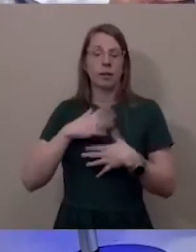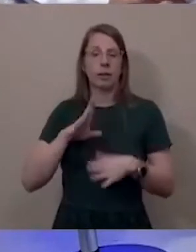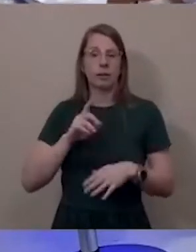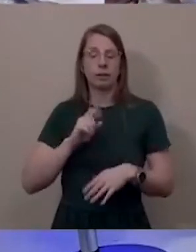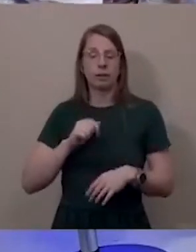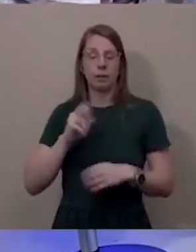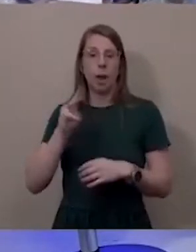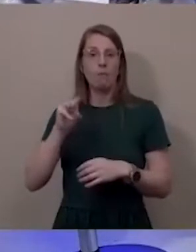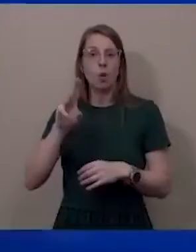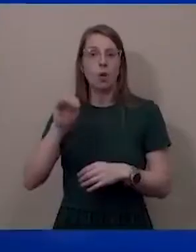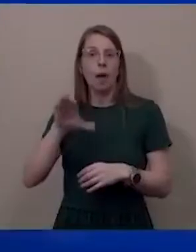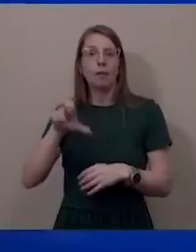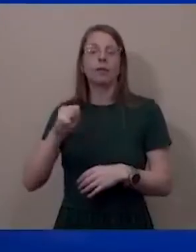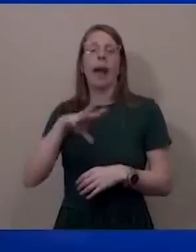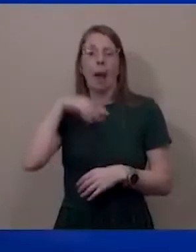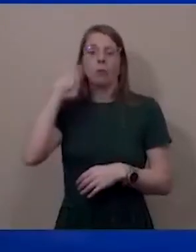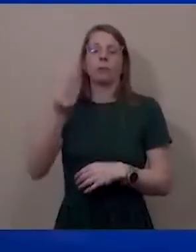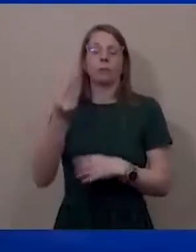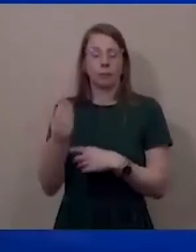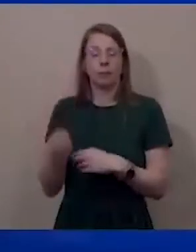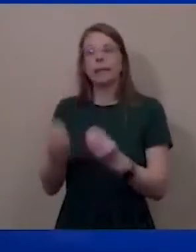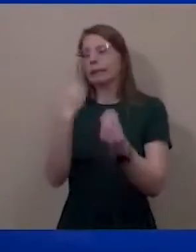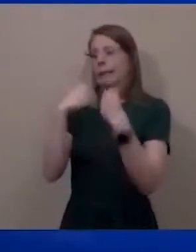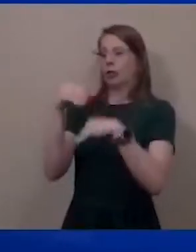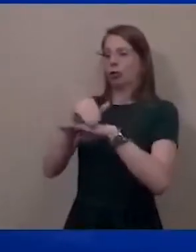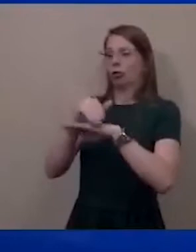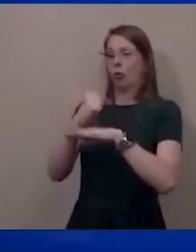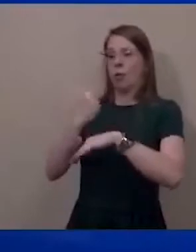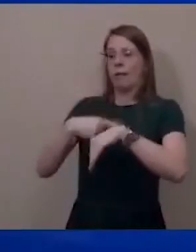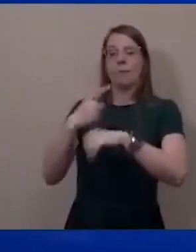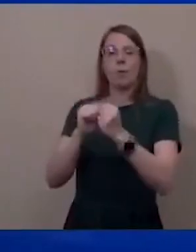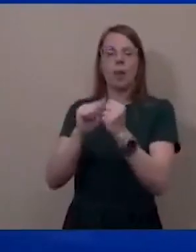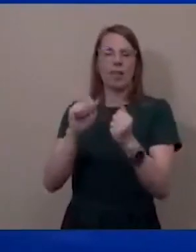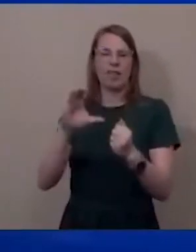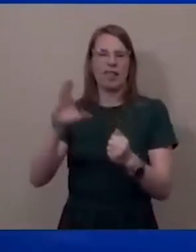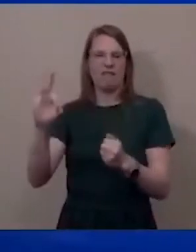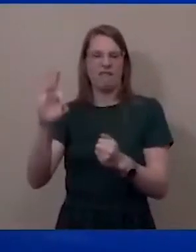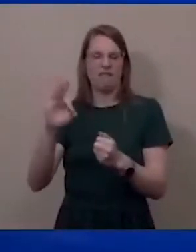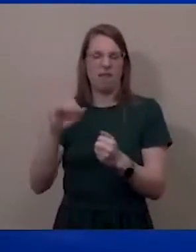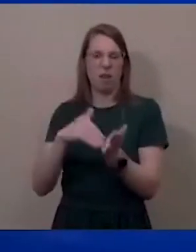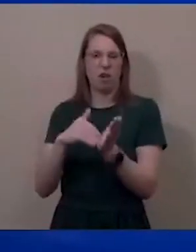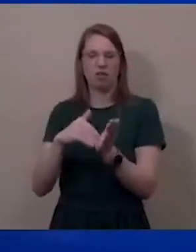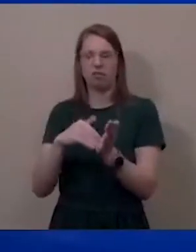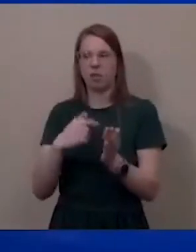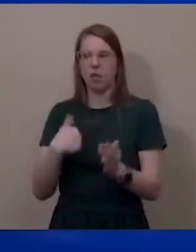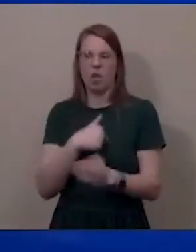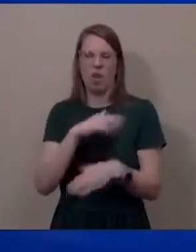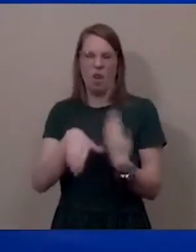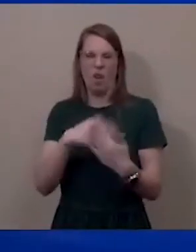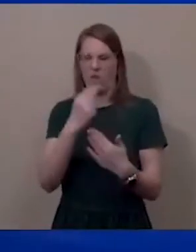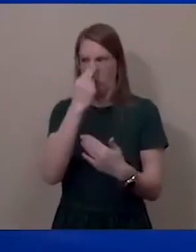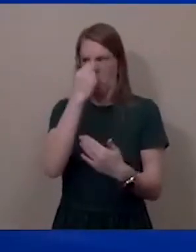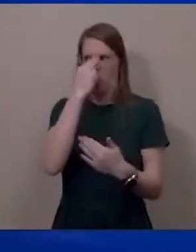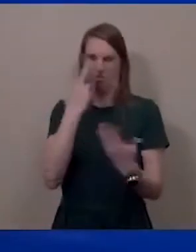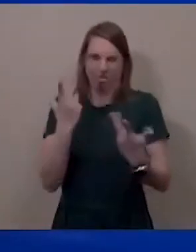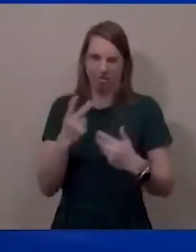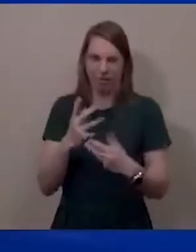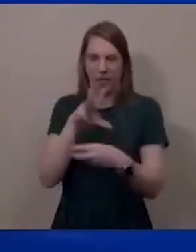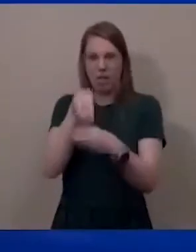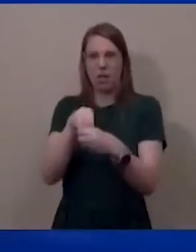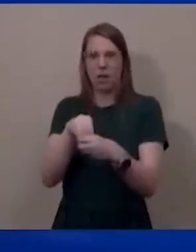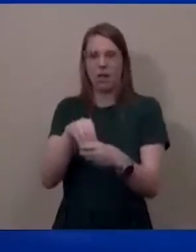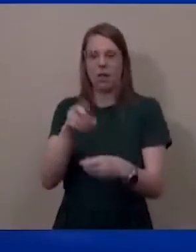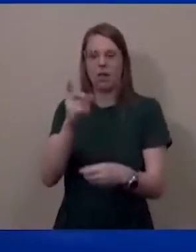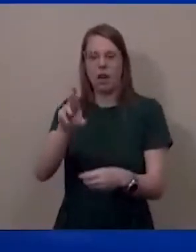on a regular basis. I was at a dinner one time with a bunch of CF docs, and we're all kind of nerdy people. And that includes Dr. Salate. I don't know